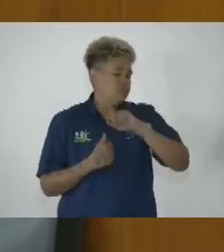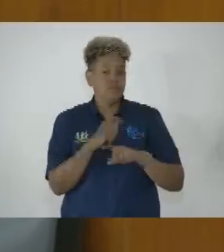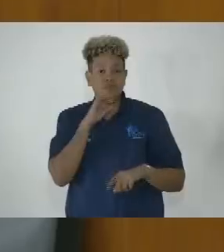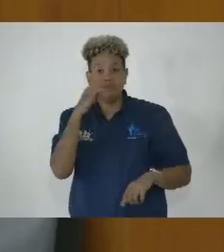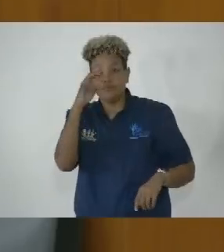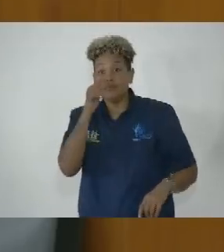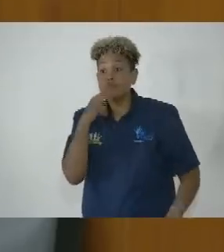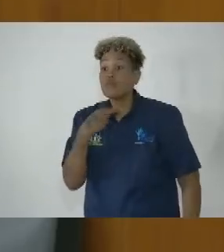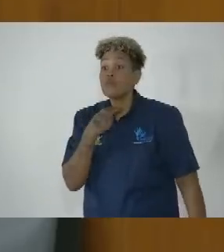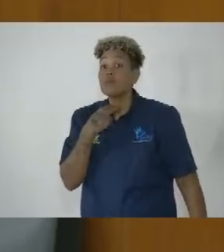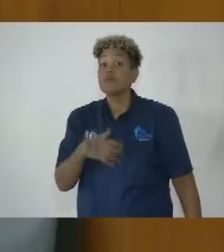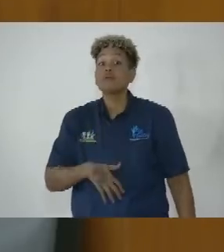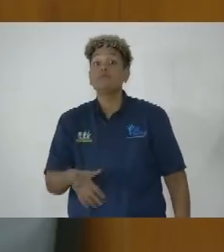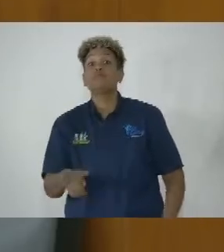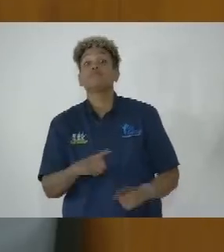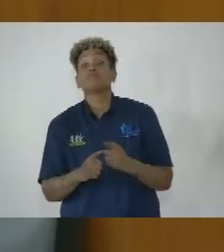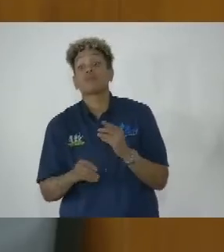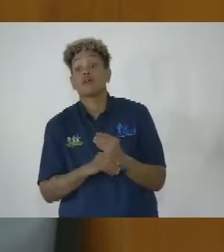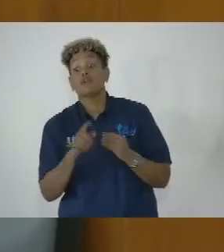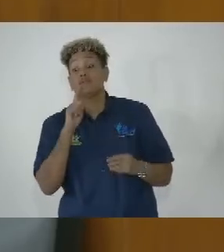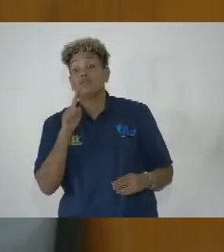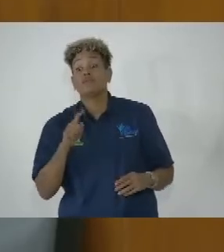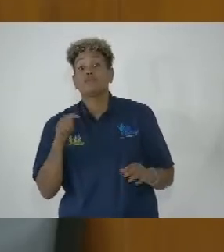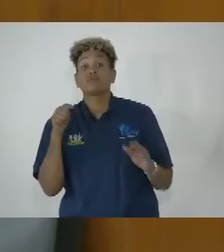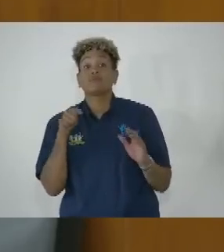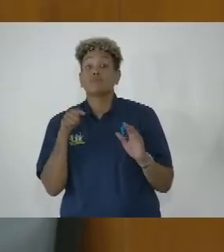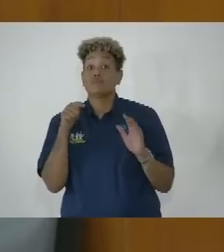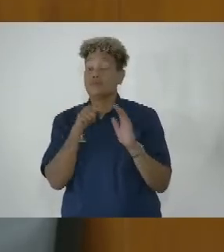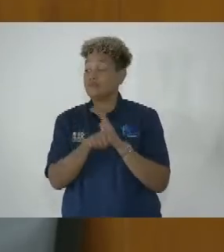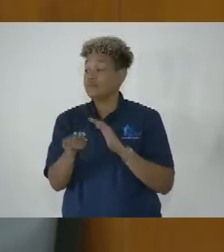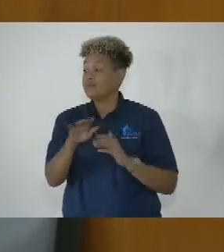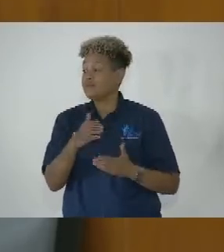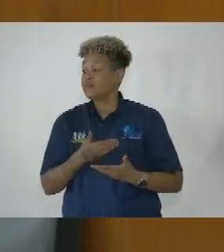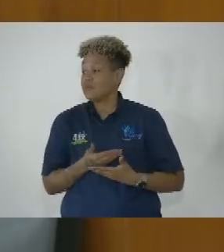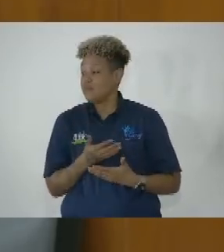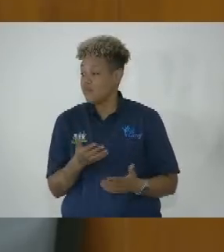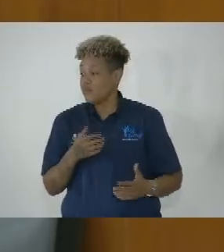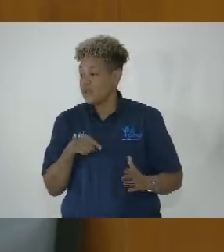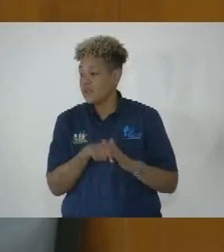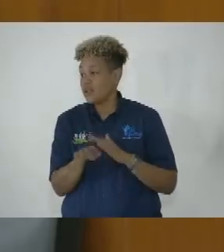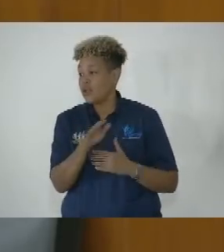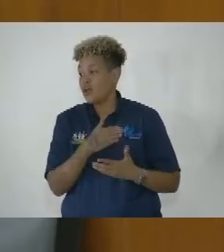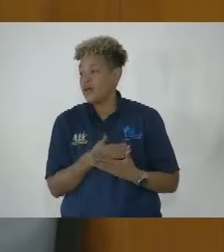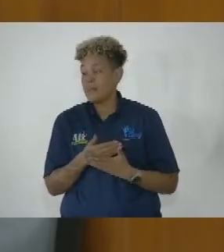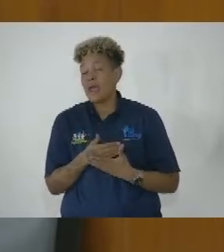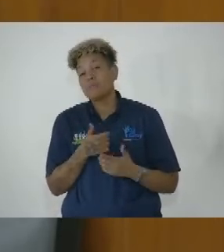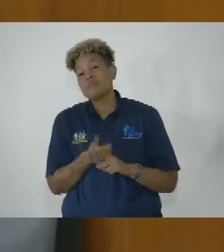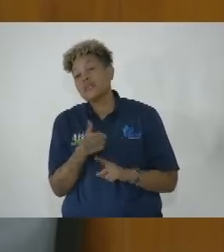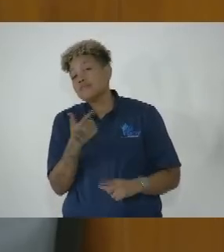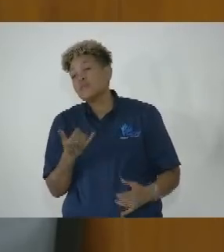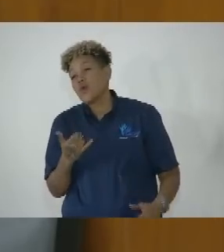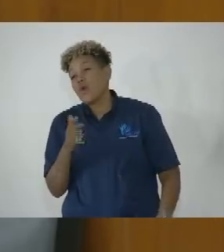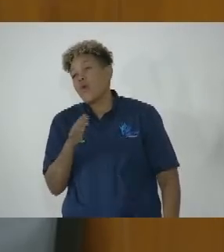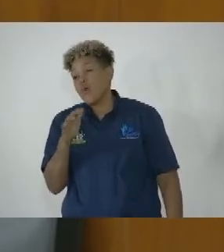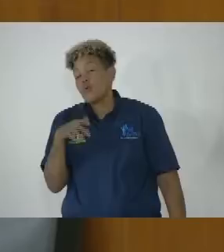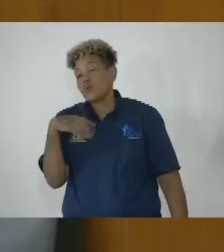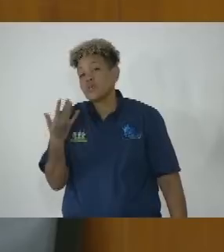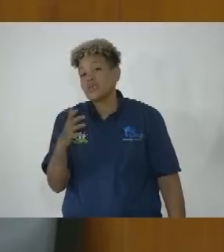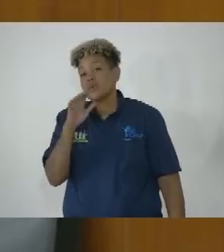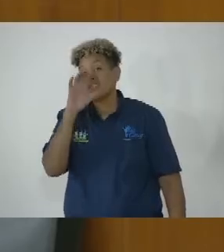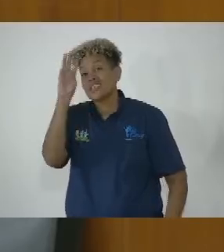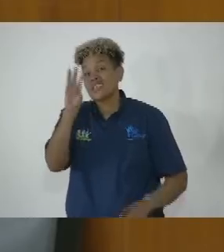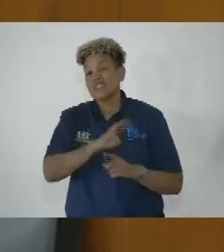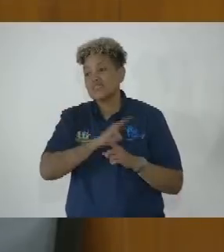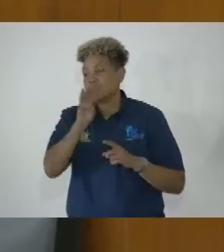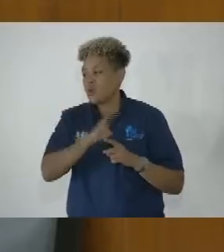pregnant and basically homicidal towards her infant. And she was now 6